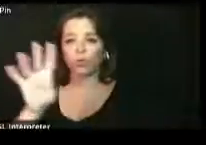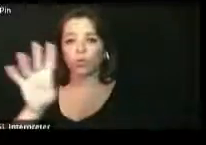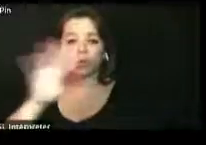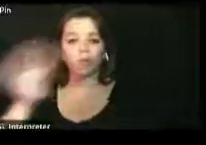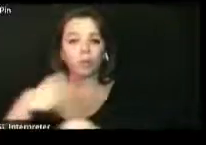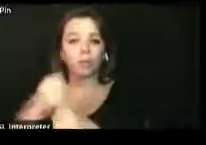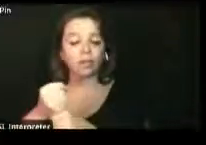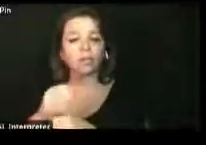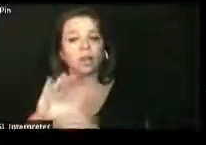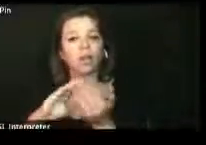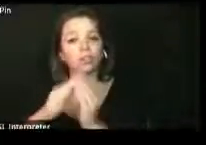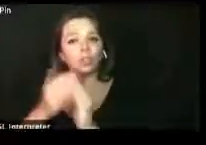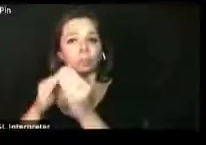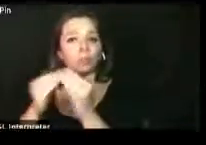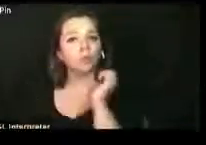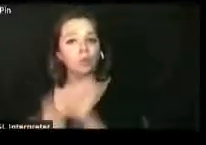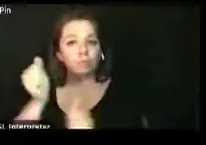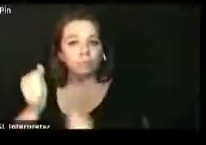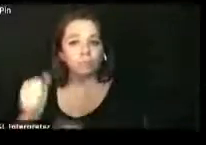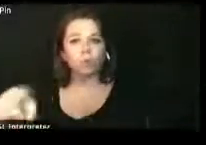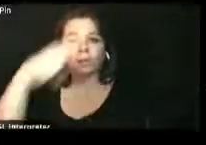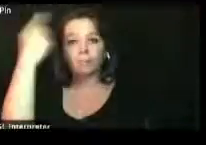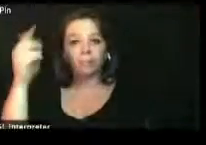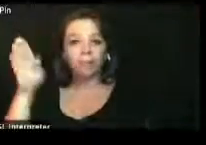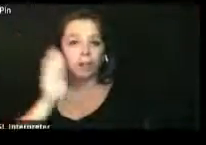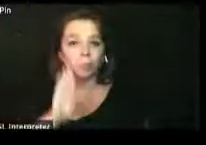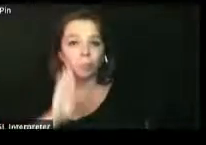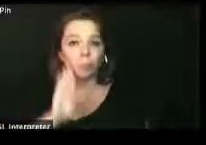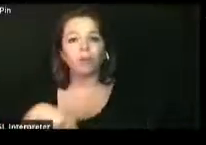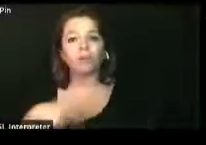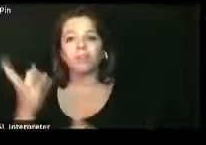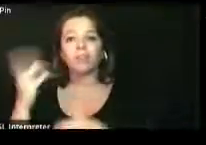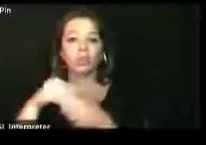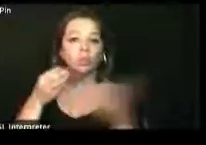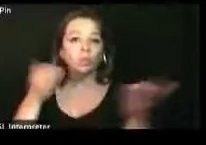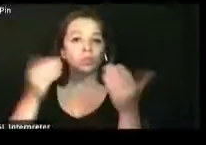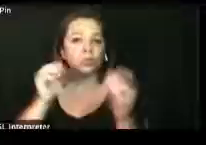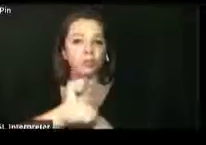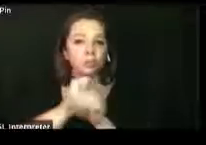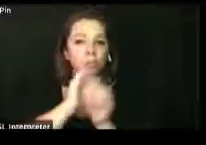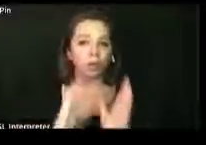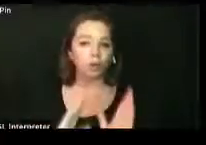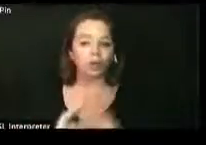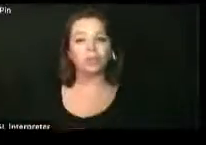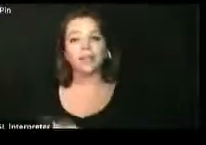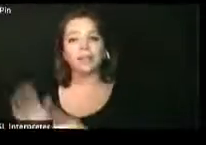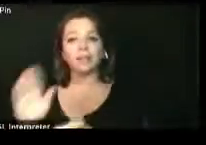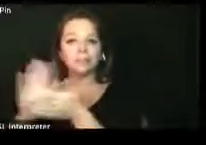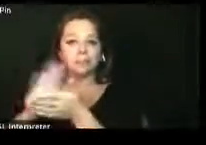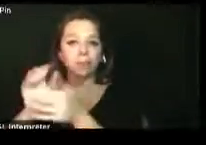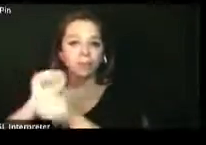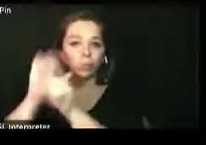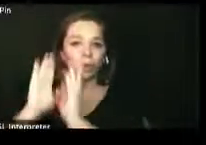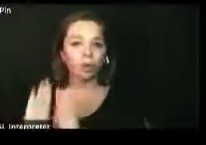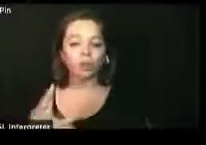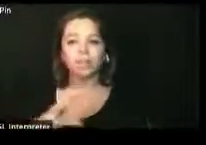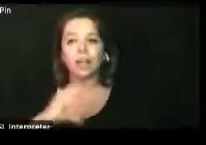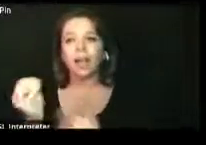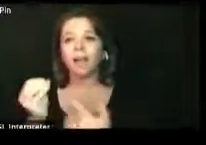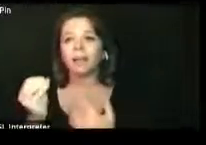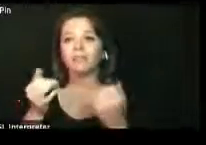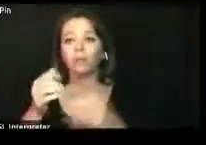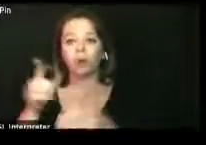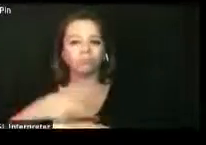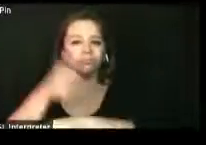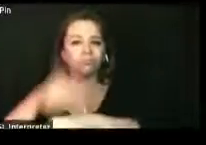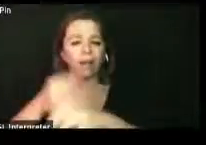is primarily Black and brown, made up of service workers and domestic workers. And for a long time, a lot of people who live